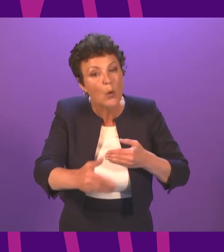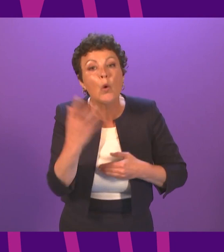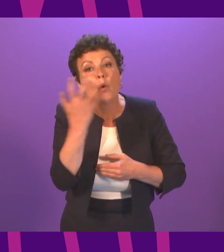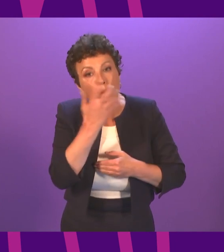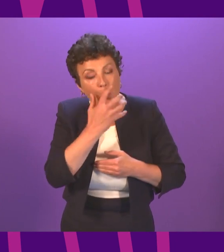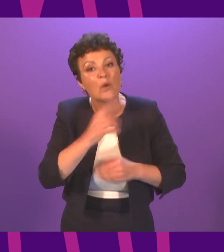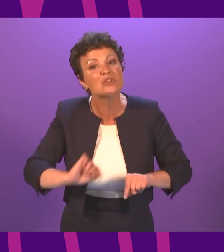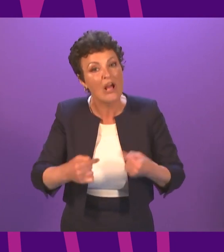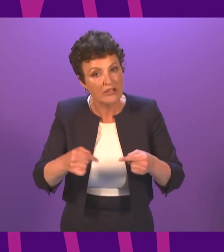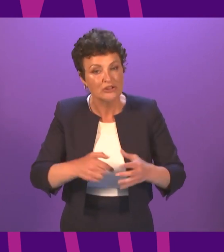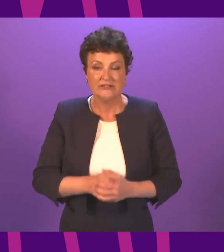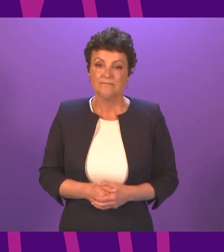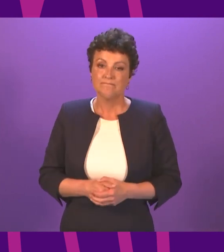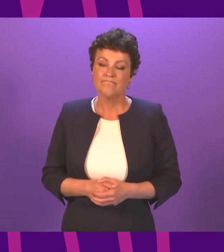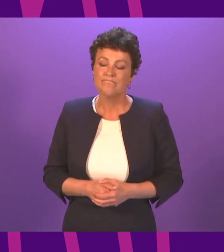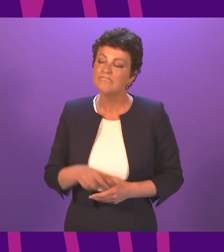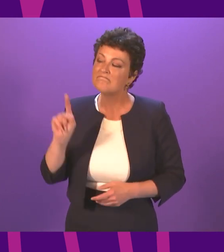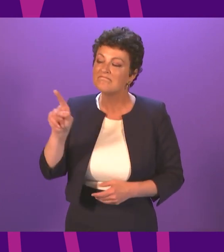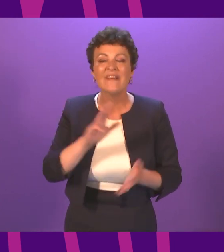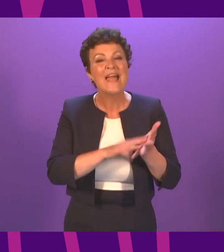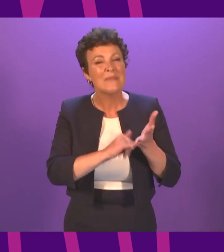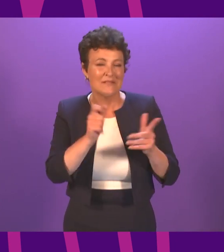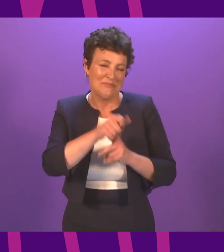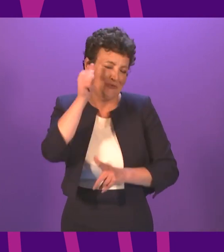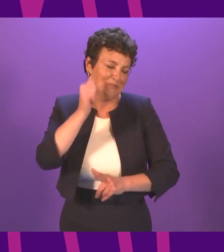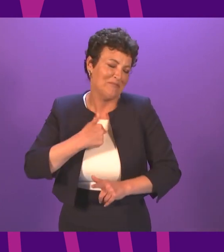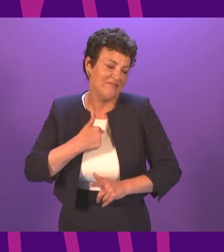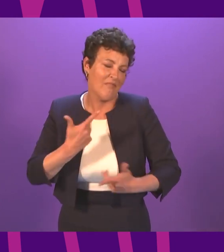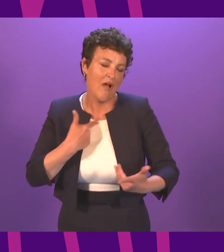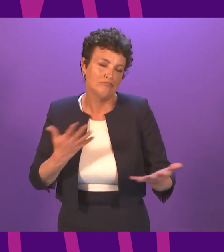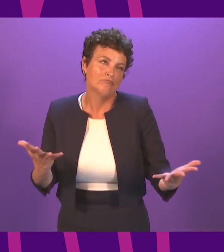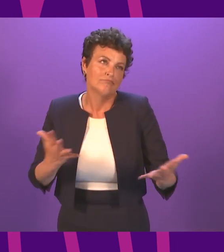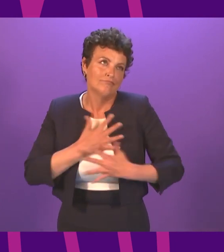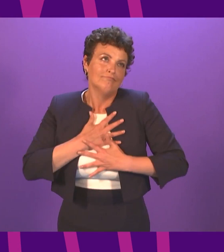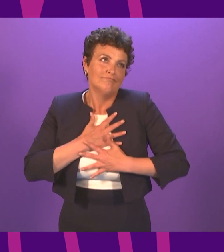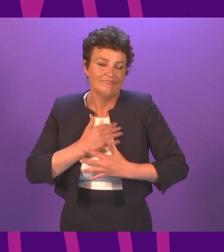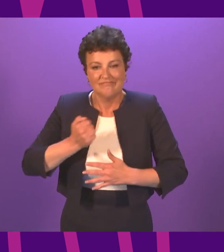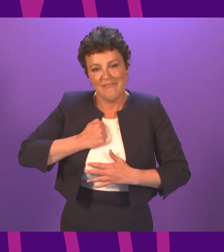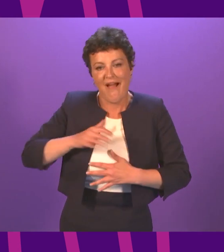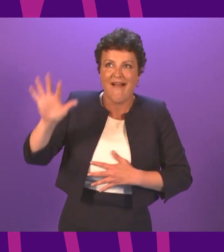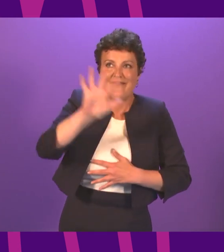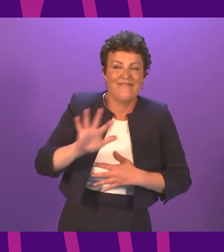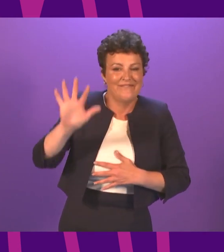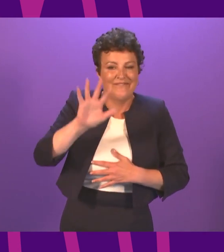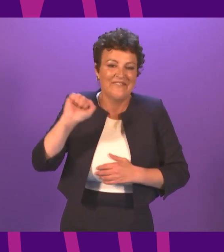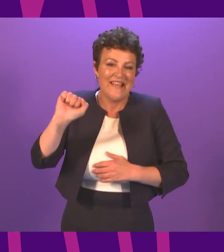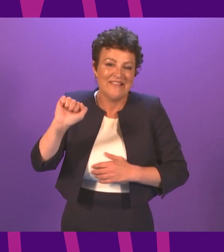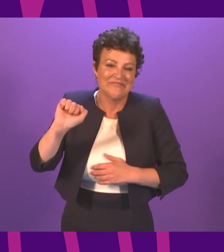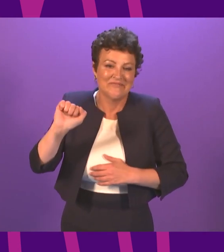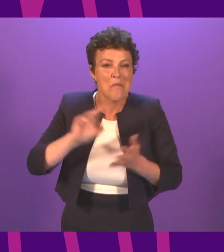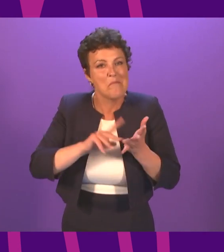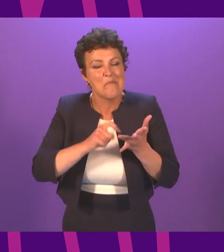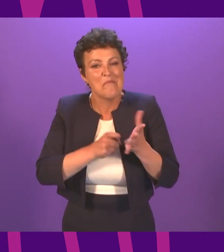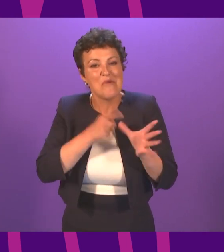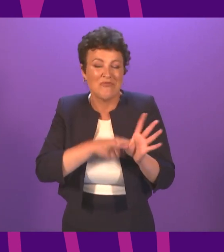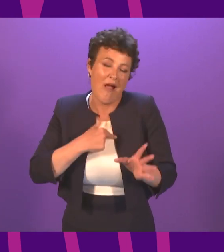Presiding Officer, members will know that I'm passionate about where I come from and I'm proud of my family. At just over 2 years old, I think